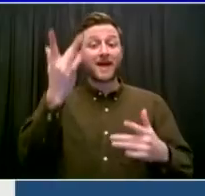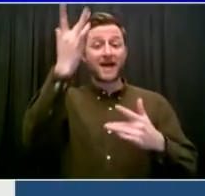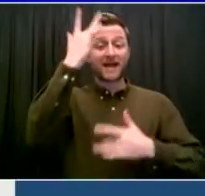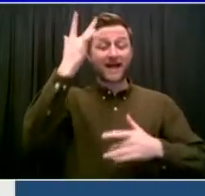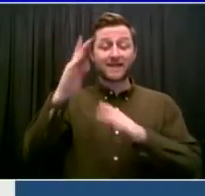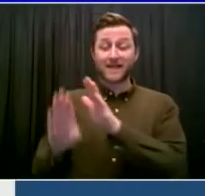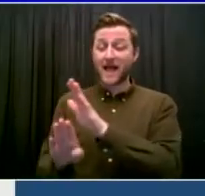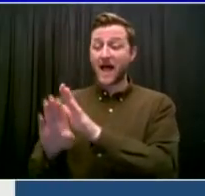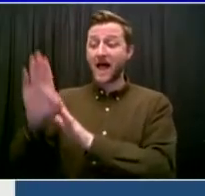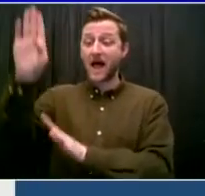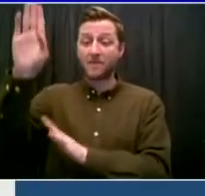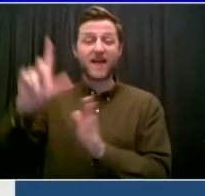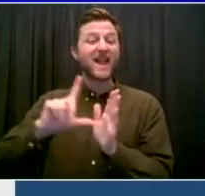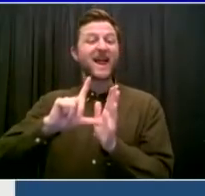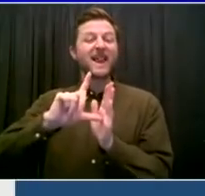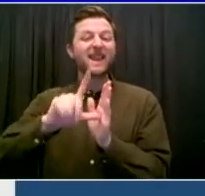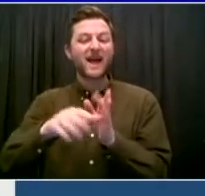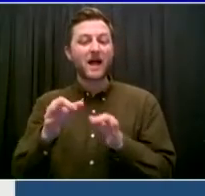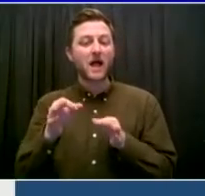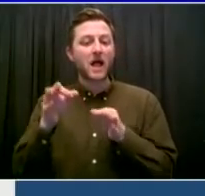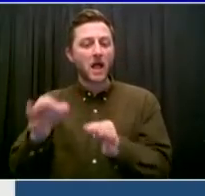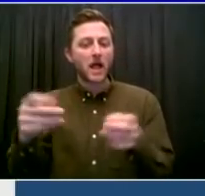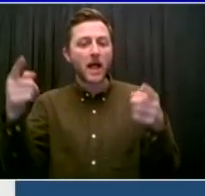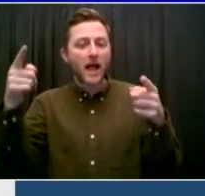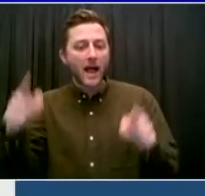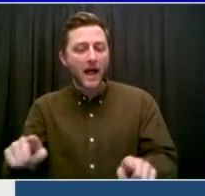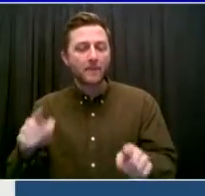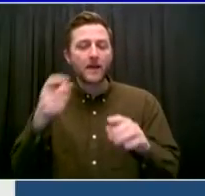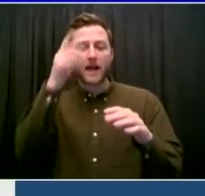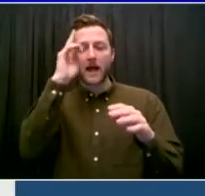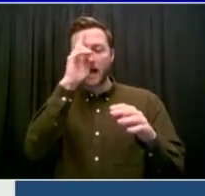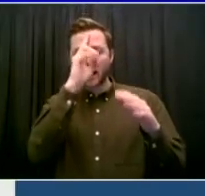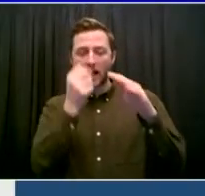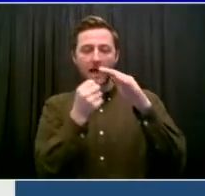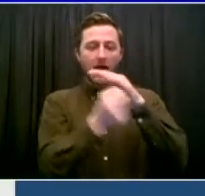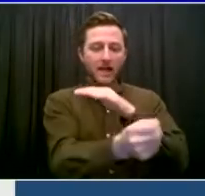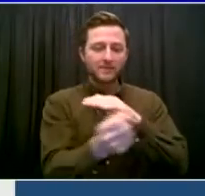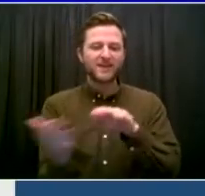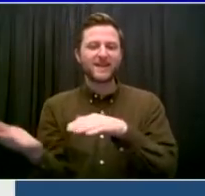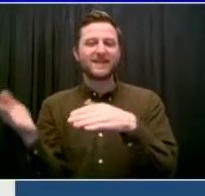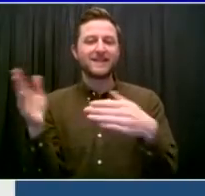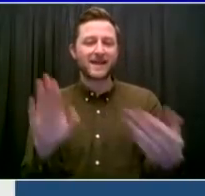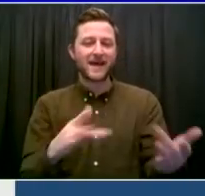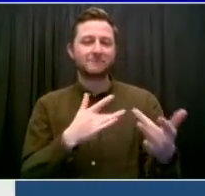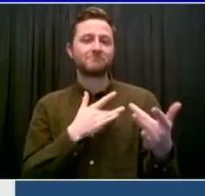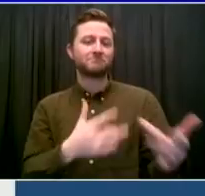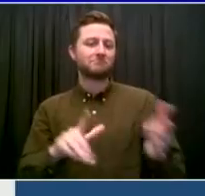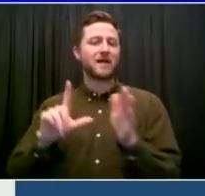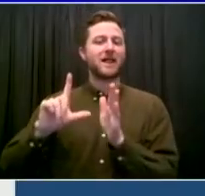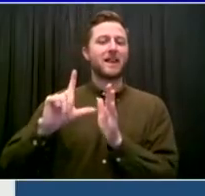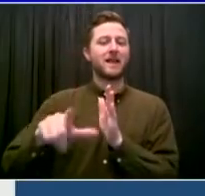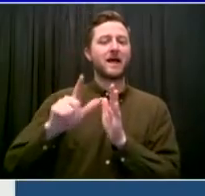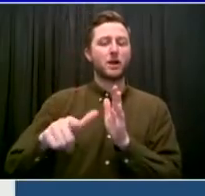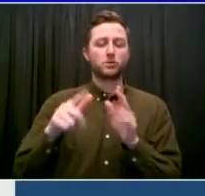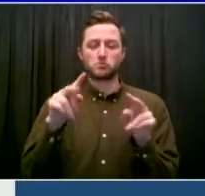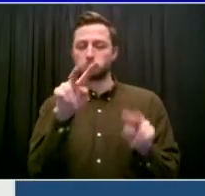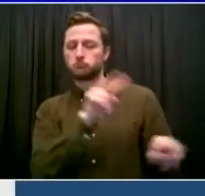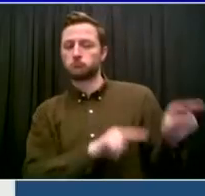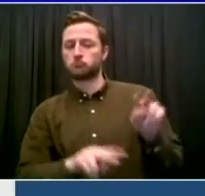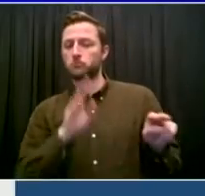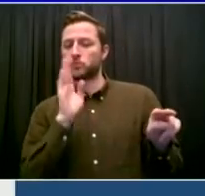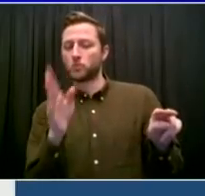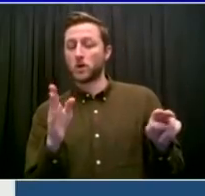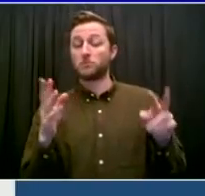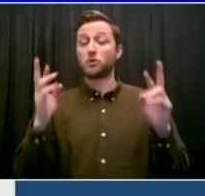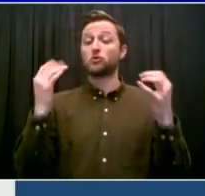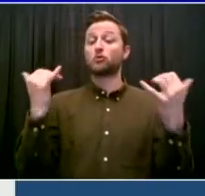actual cases are being shown, but we are winning and we're moving in the right direction. And we'll continue to do